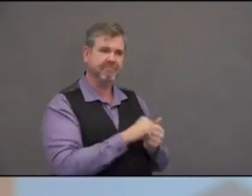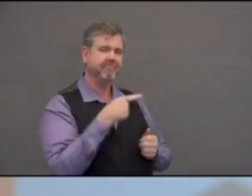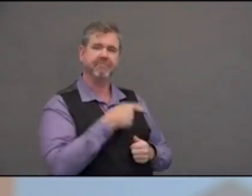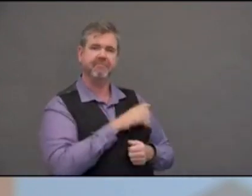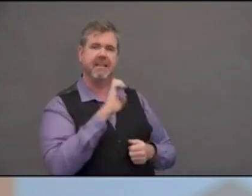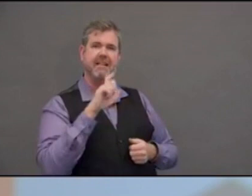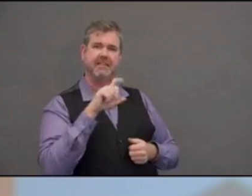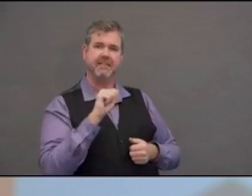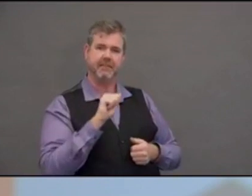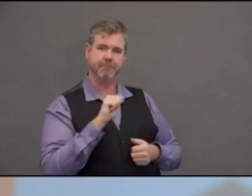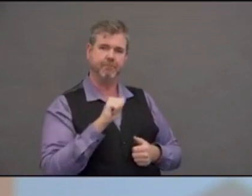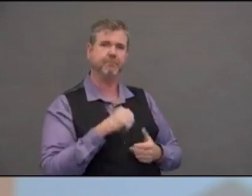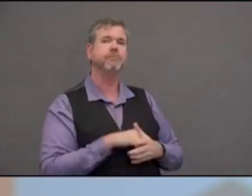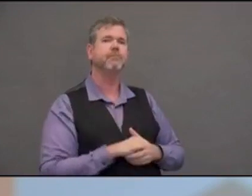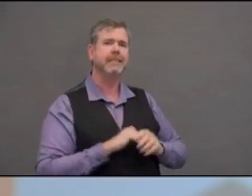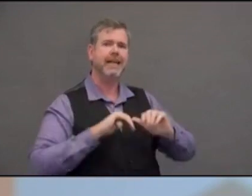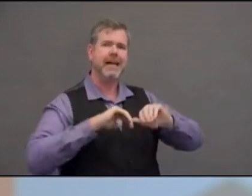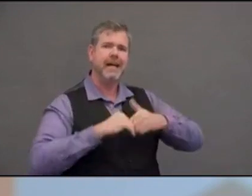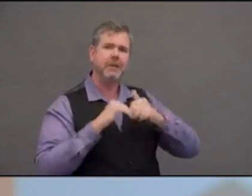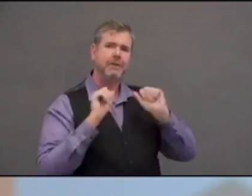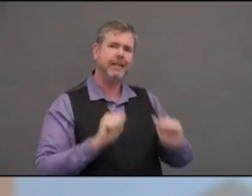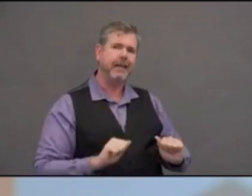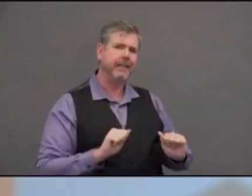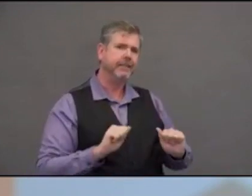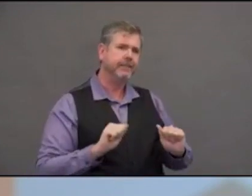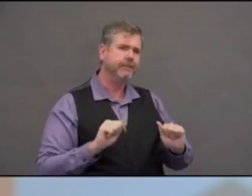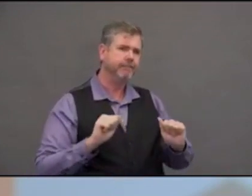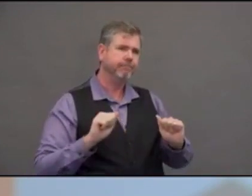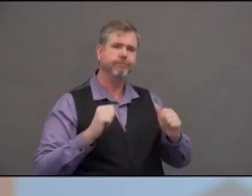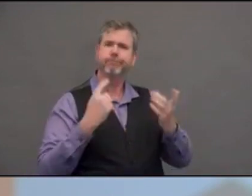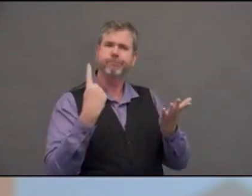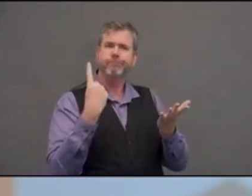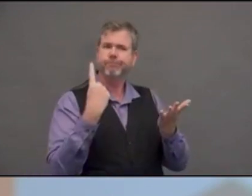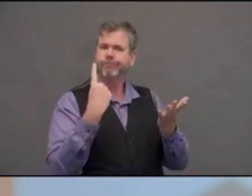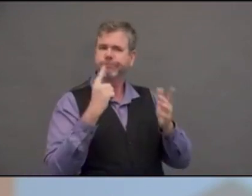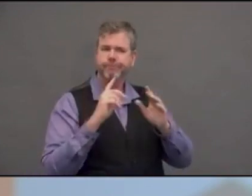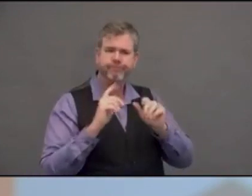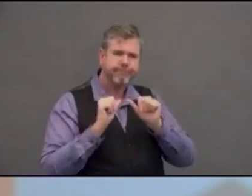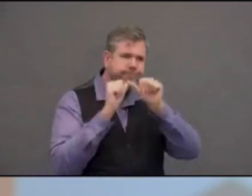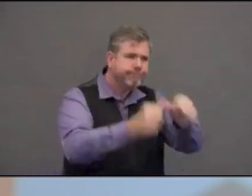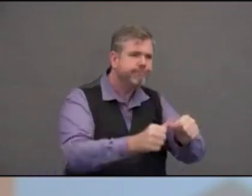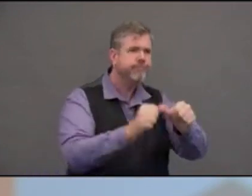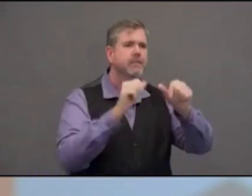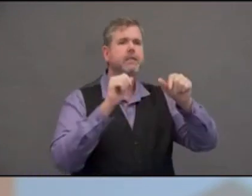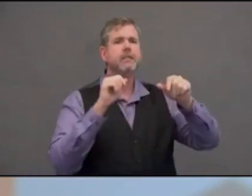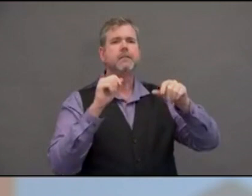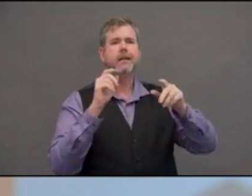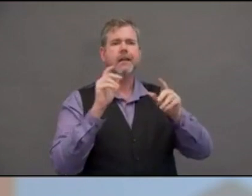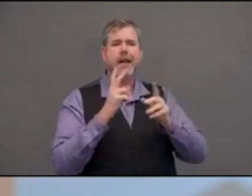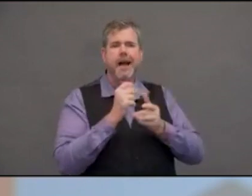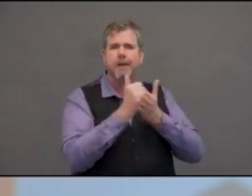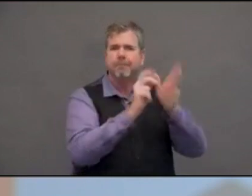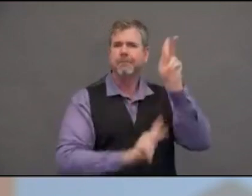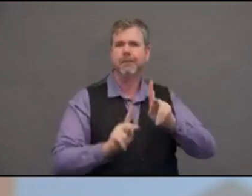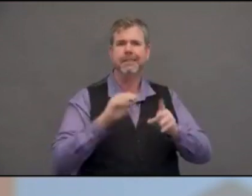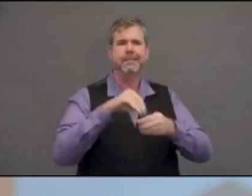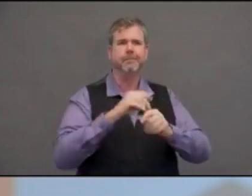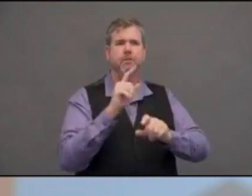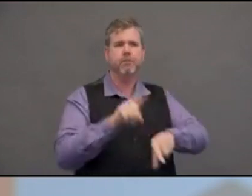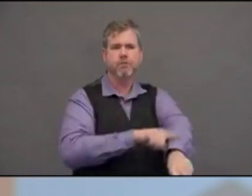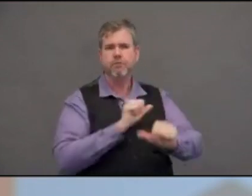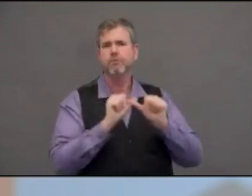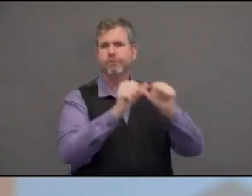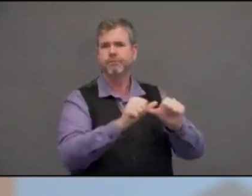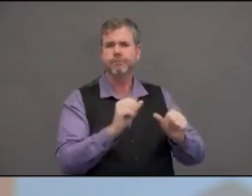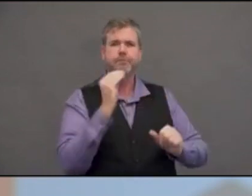support long-term care facilities. So long-term care facilities include skilled nursing facilities, assisted living, independent living, and board and